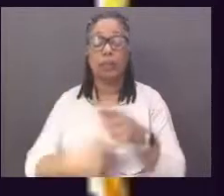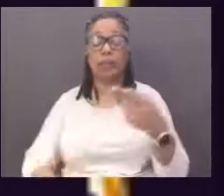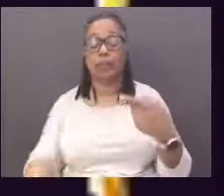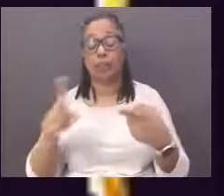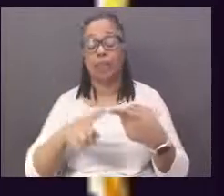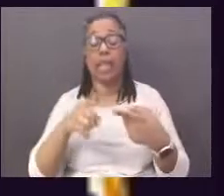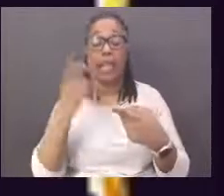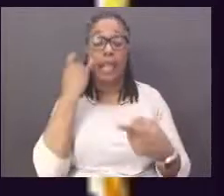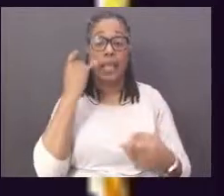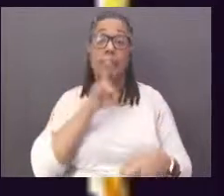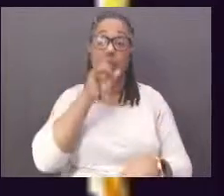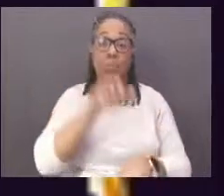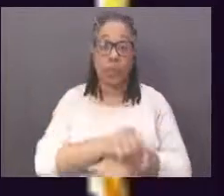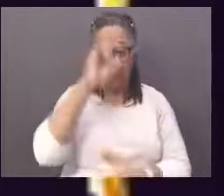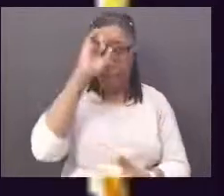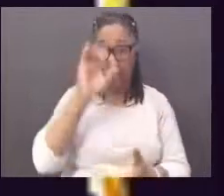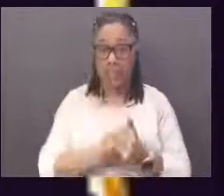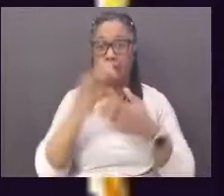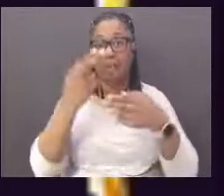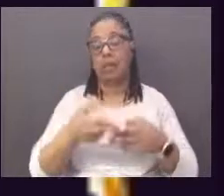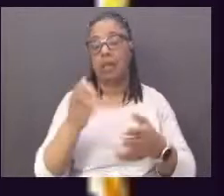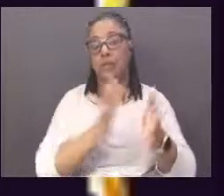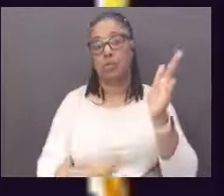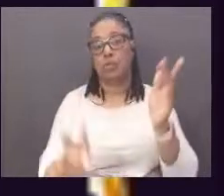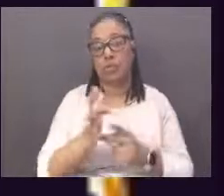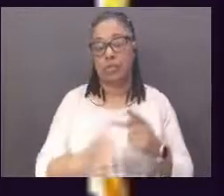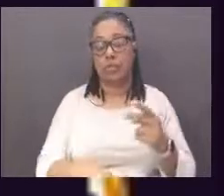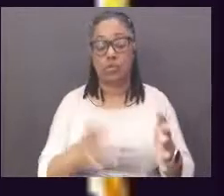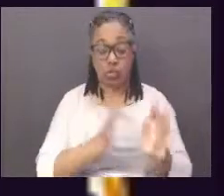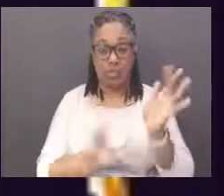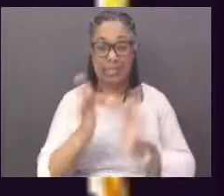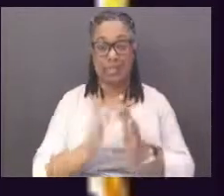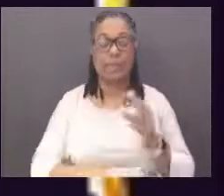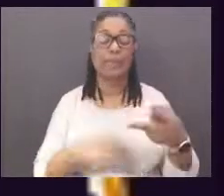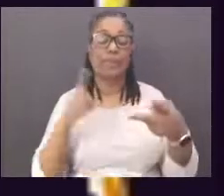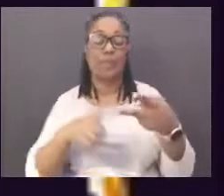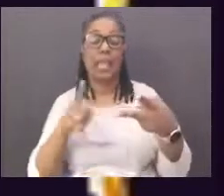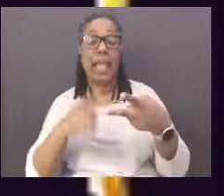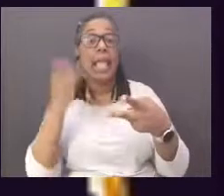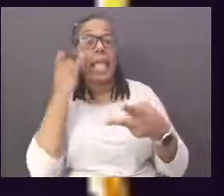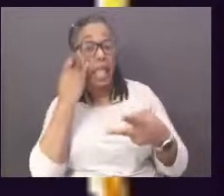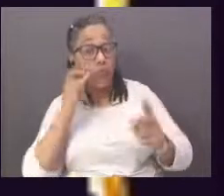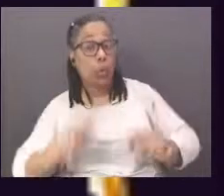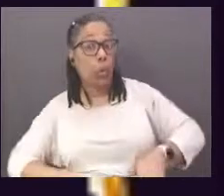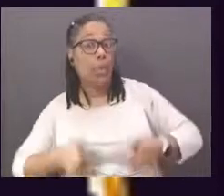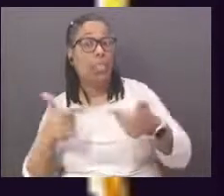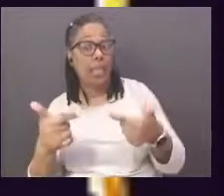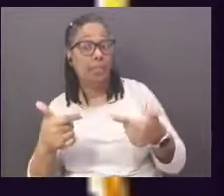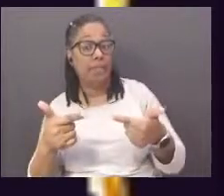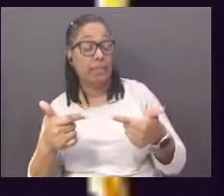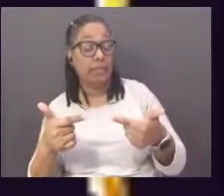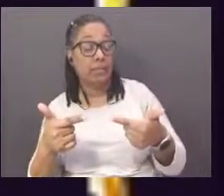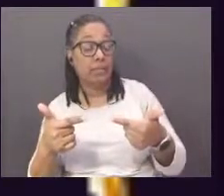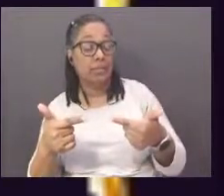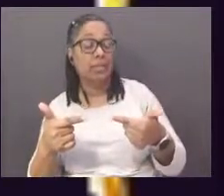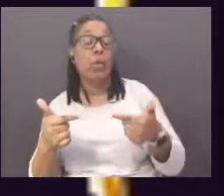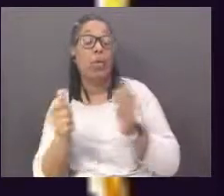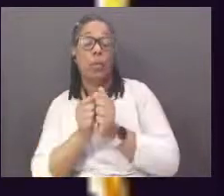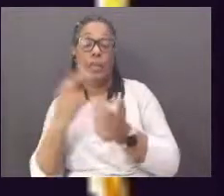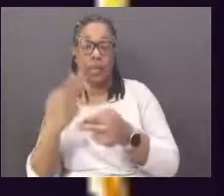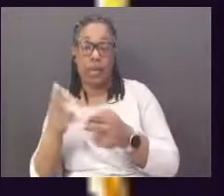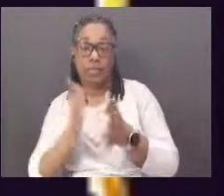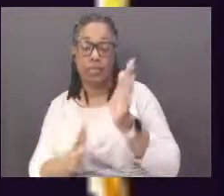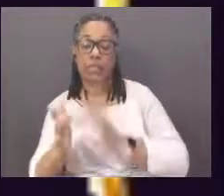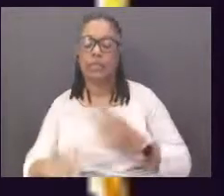And two, if you are living in the name of Jesus. Believing in Jesus is what happens on the